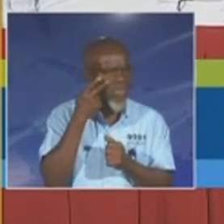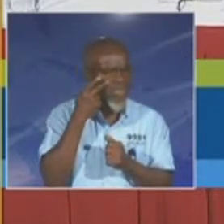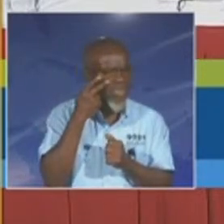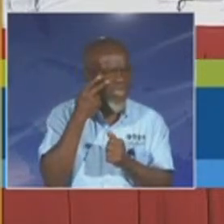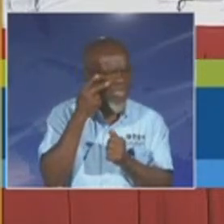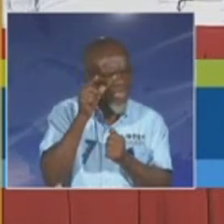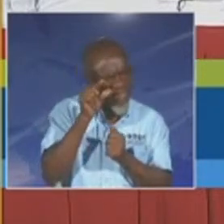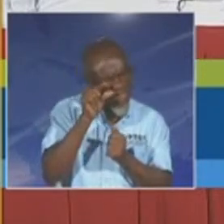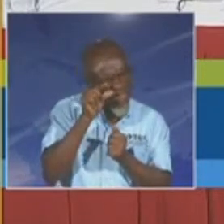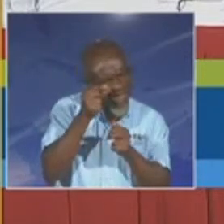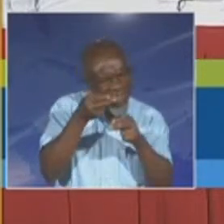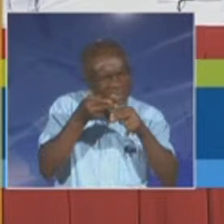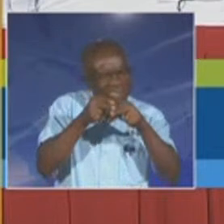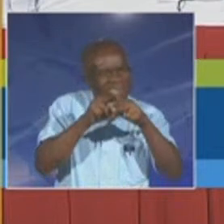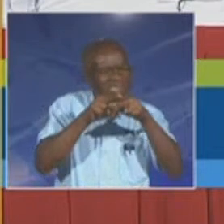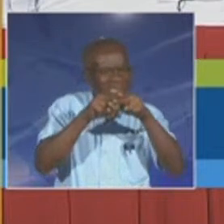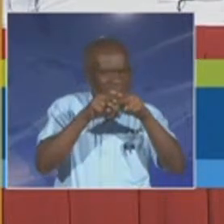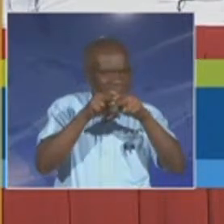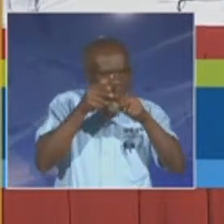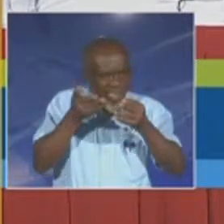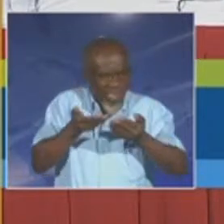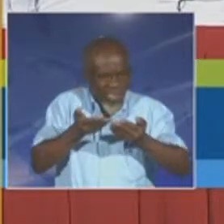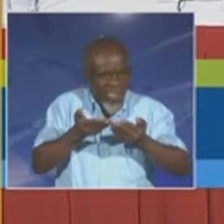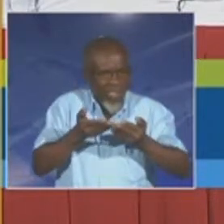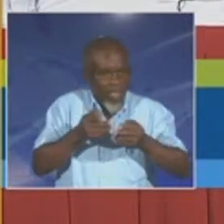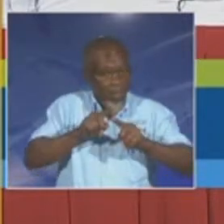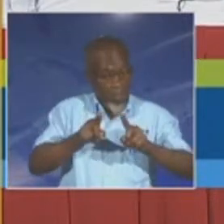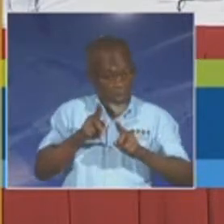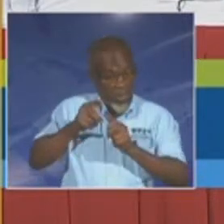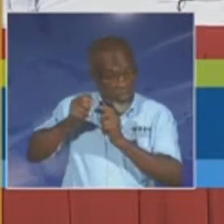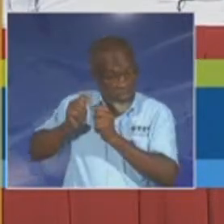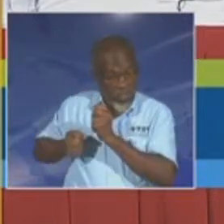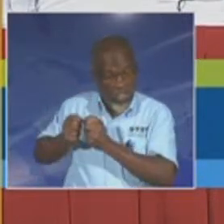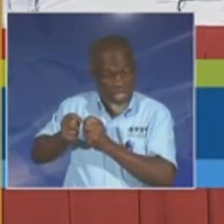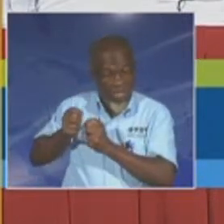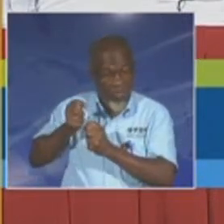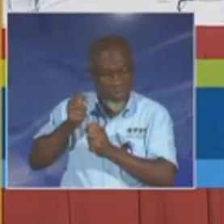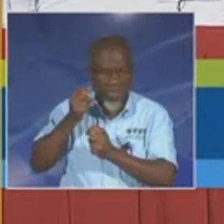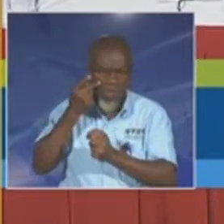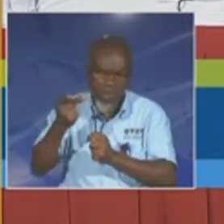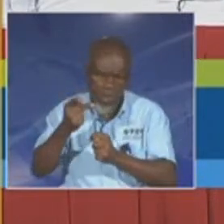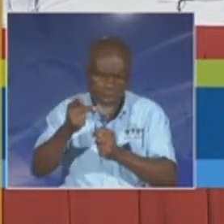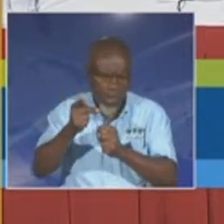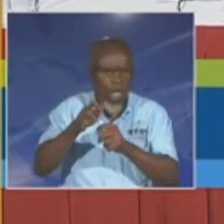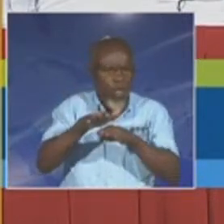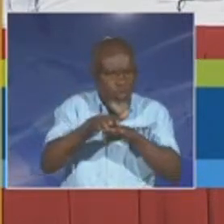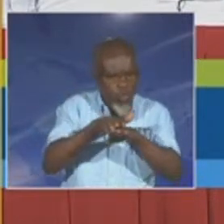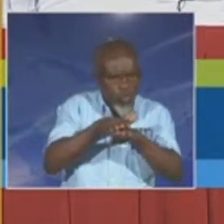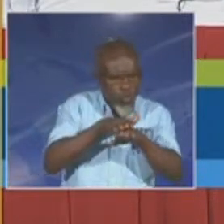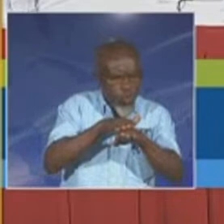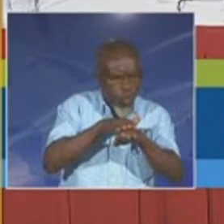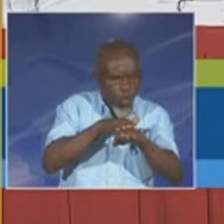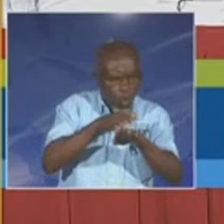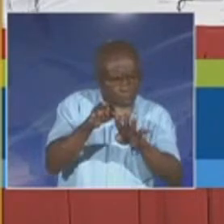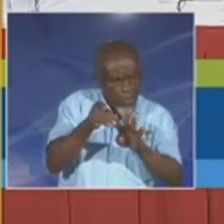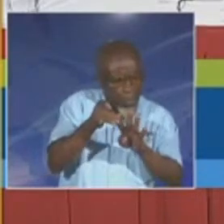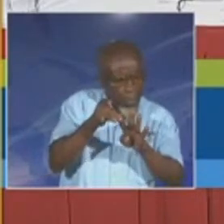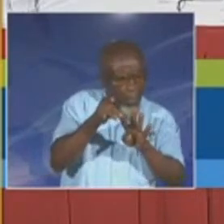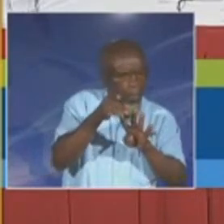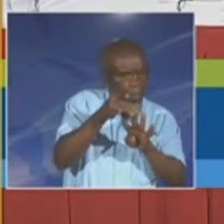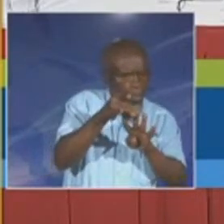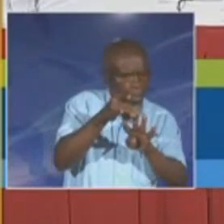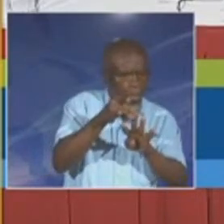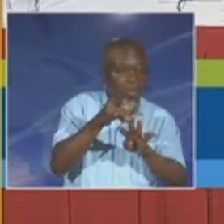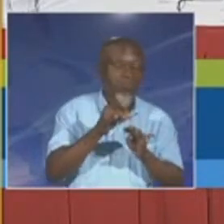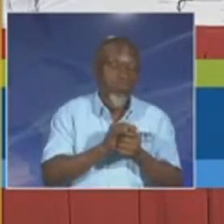COVID-19 cases, but in Trinidad, we're seeing a slow of the cases. Is it then that we're still considered to be endemic?